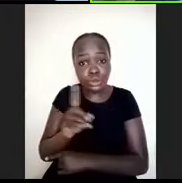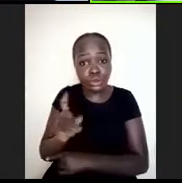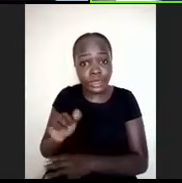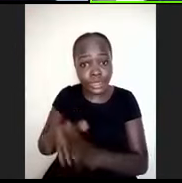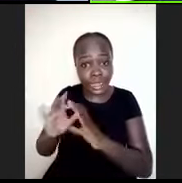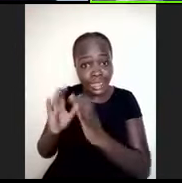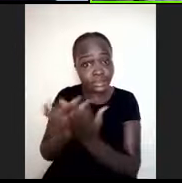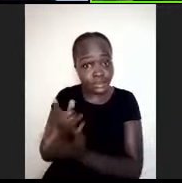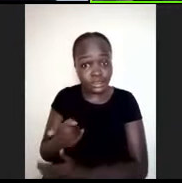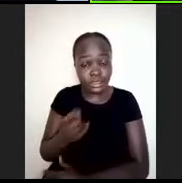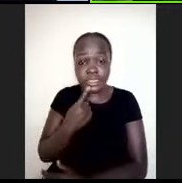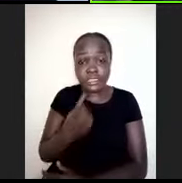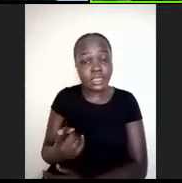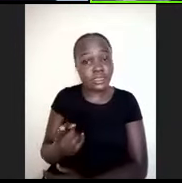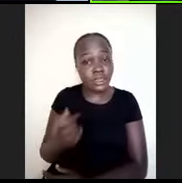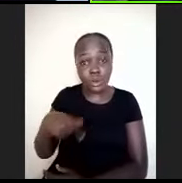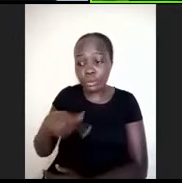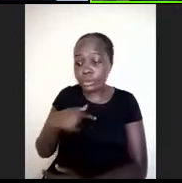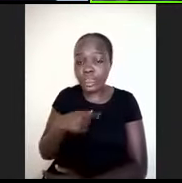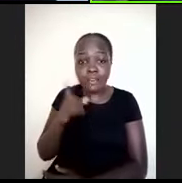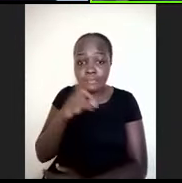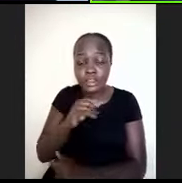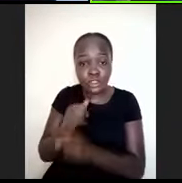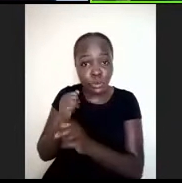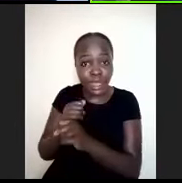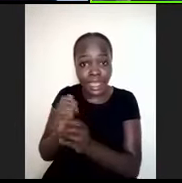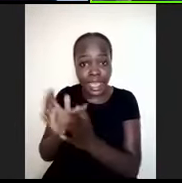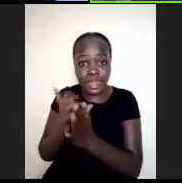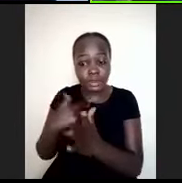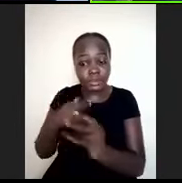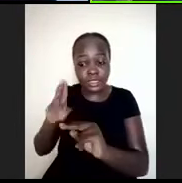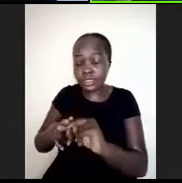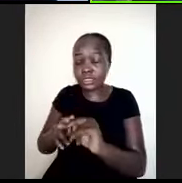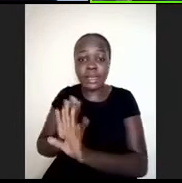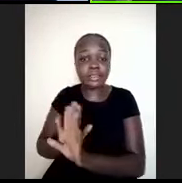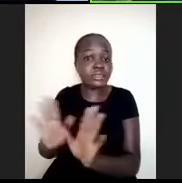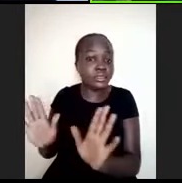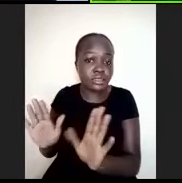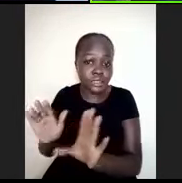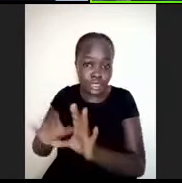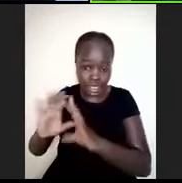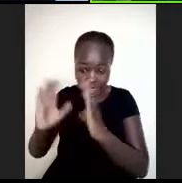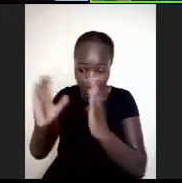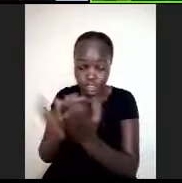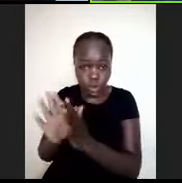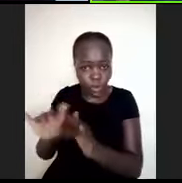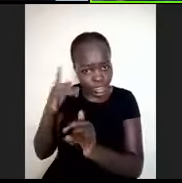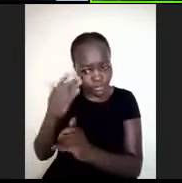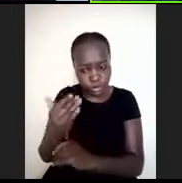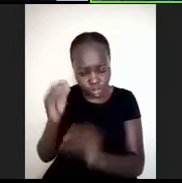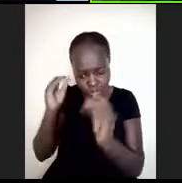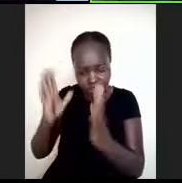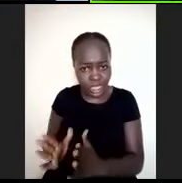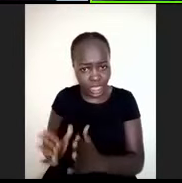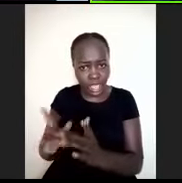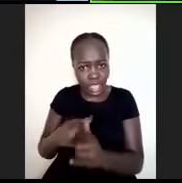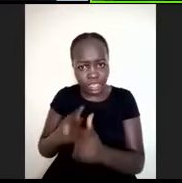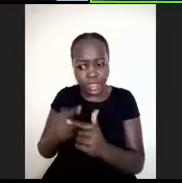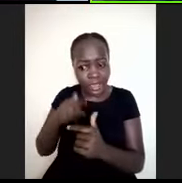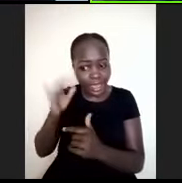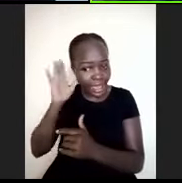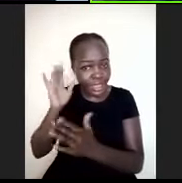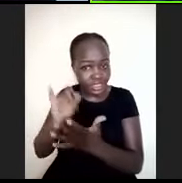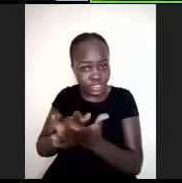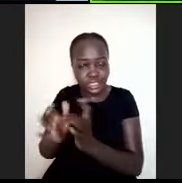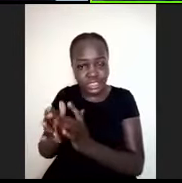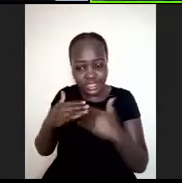said, we were just finished our work and I was just seated in class waiting for the teacher. And then I had Jesus here in my